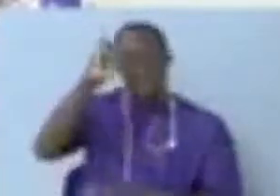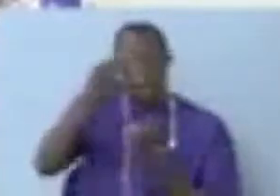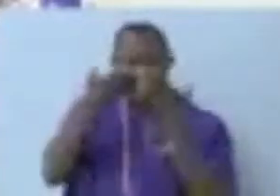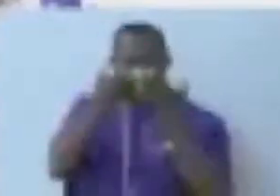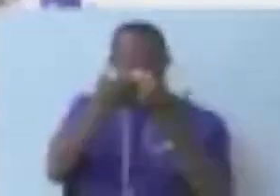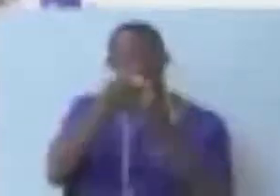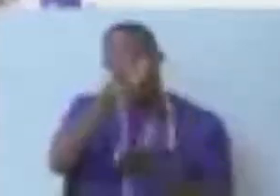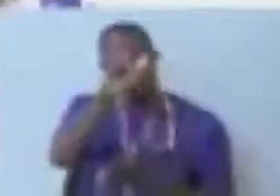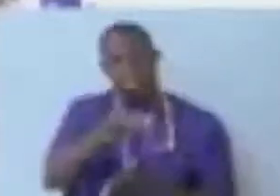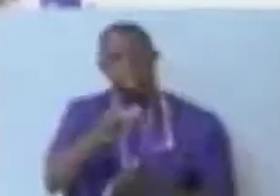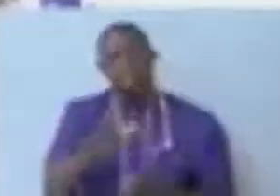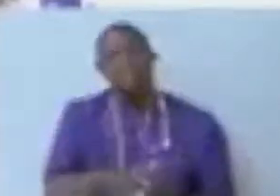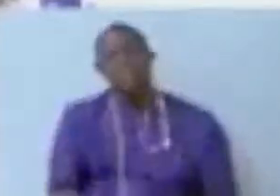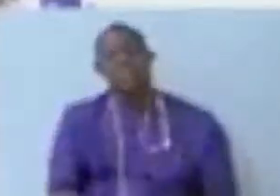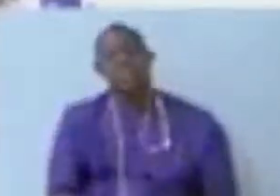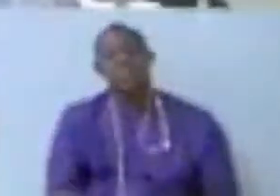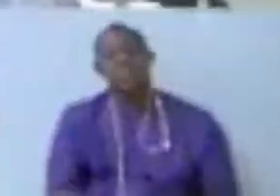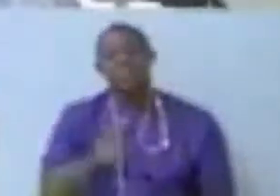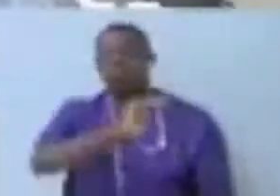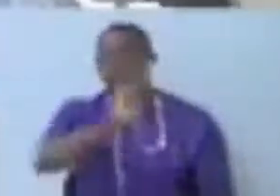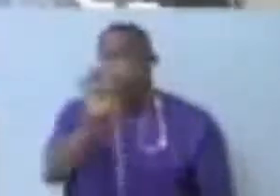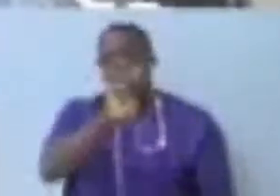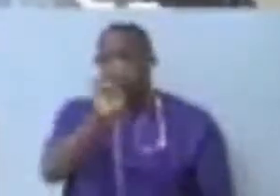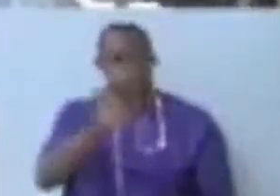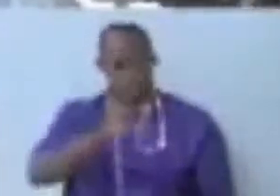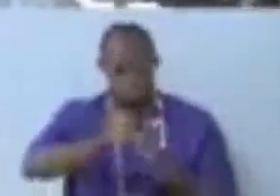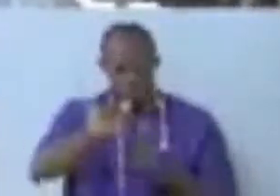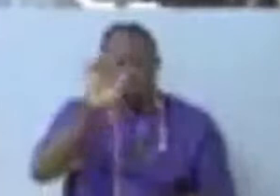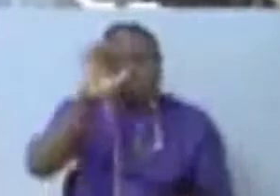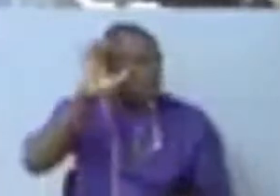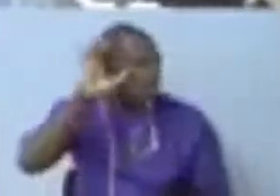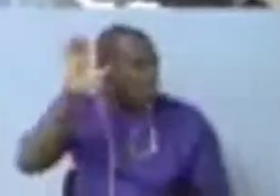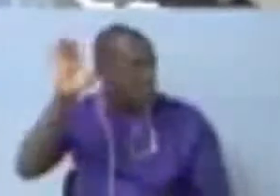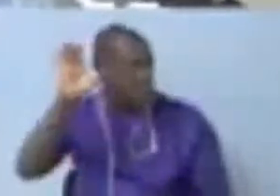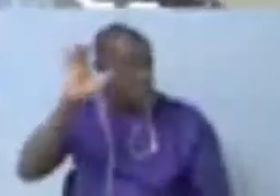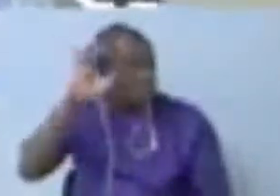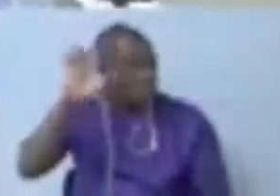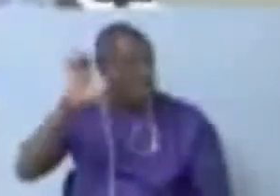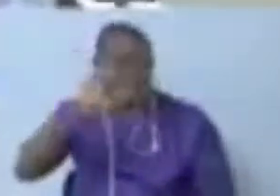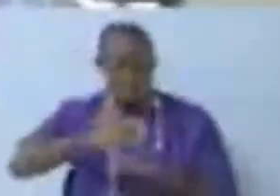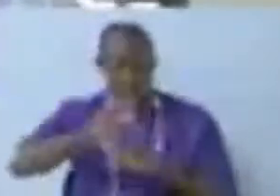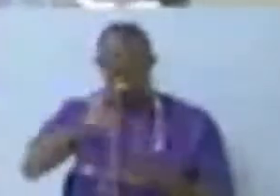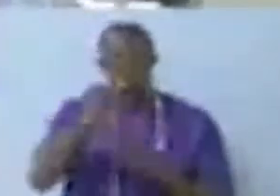No, listen to this. Listen to this.